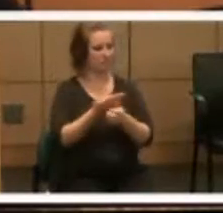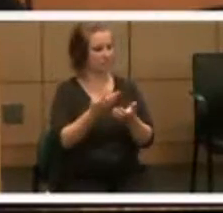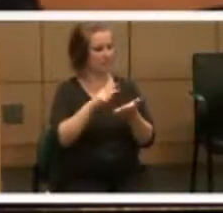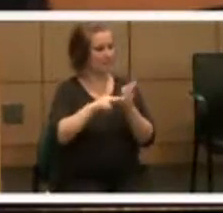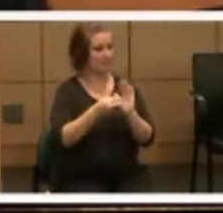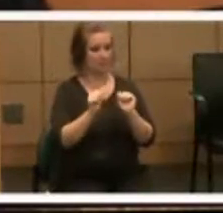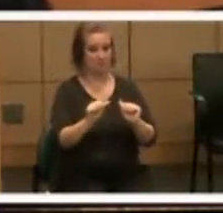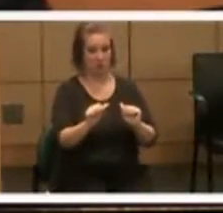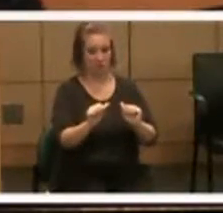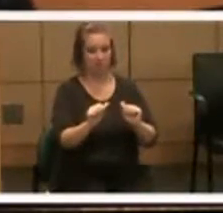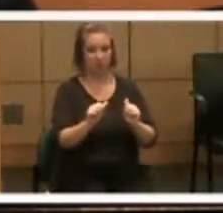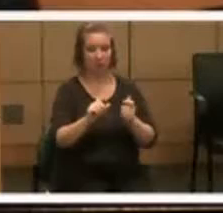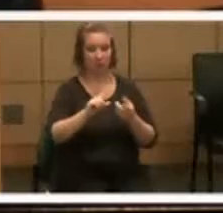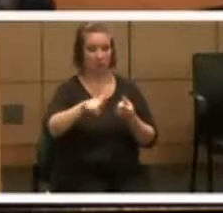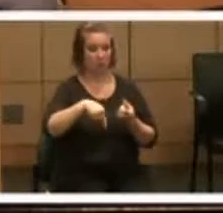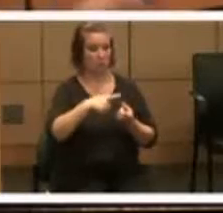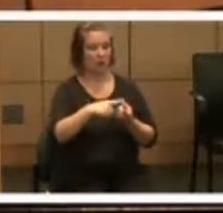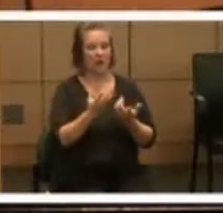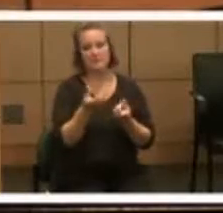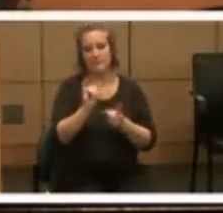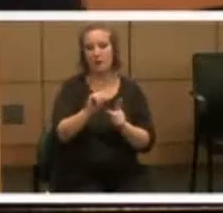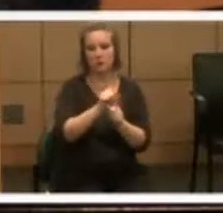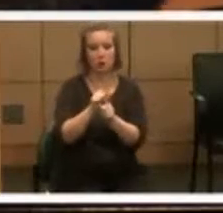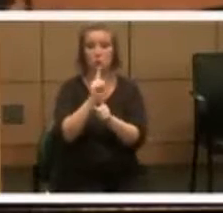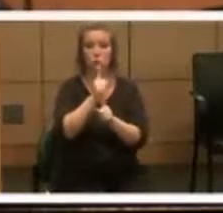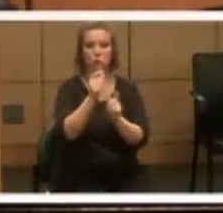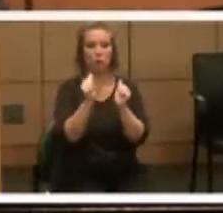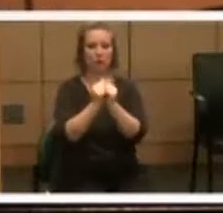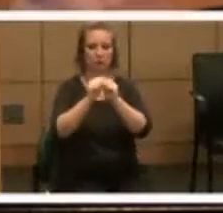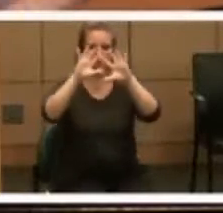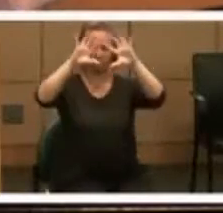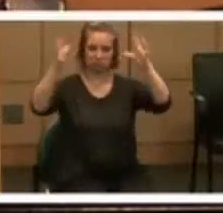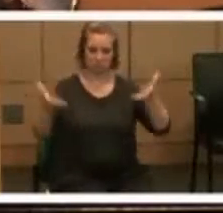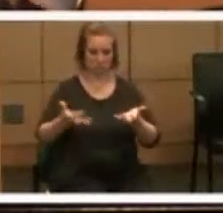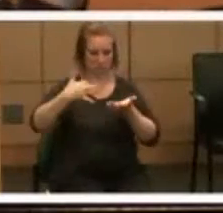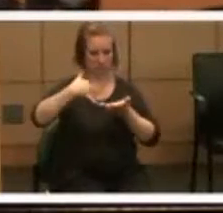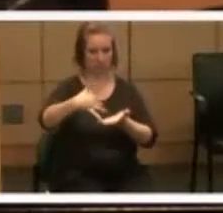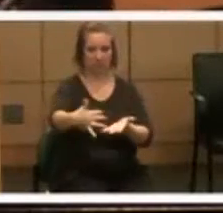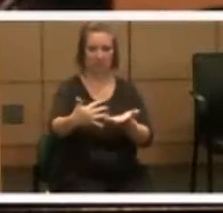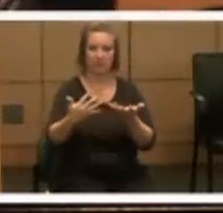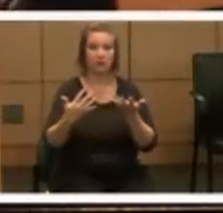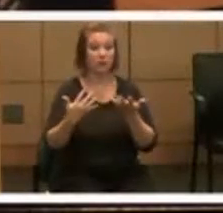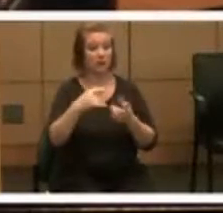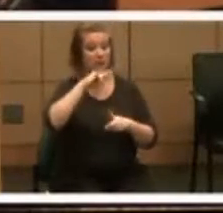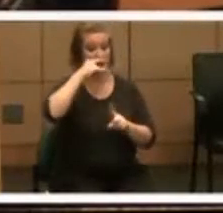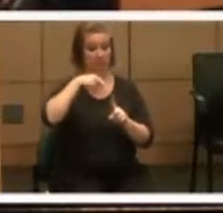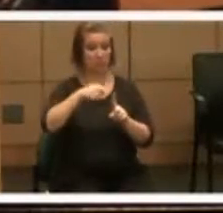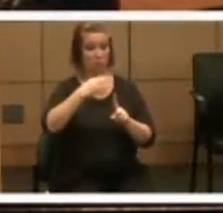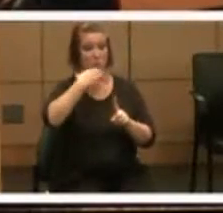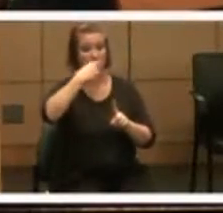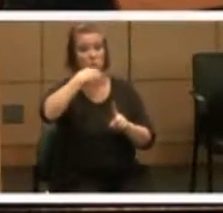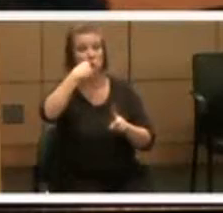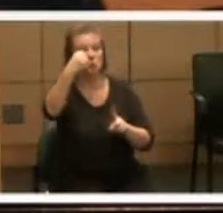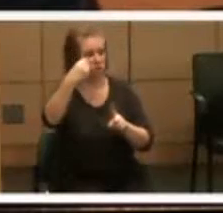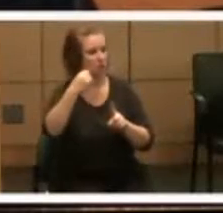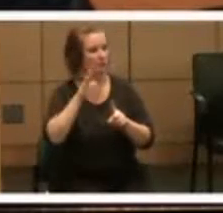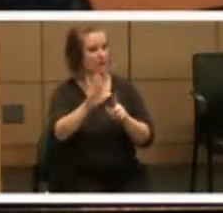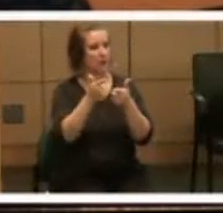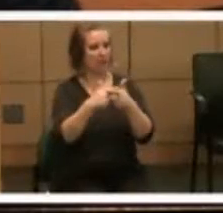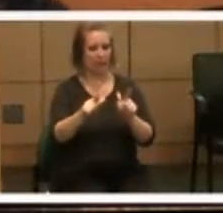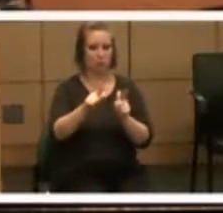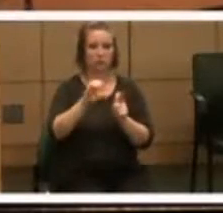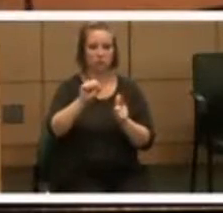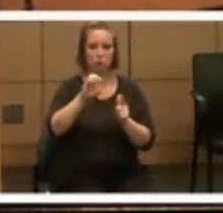as and that was also true with the overall study, is that as the kids got older, it seems like their language scores did improve